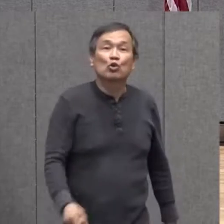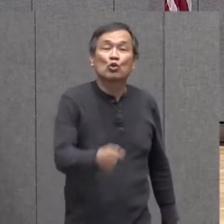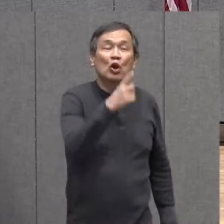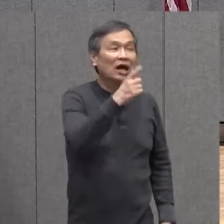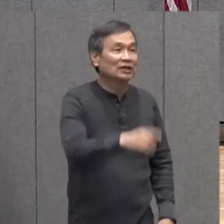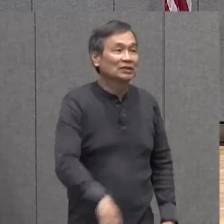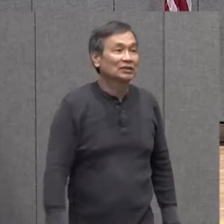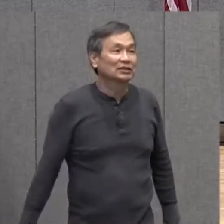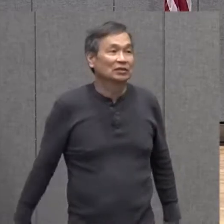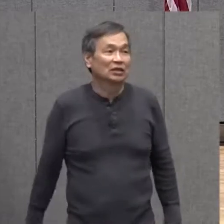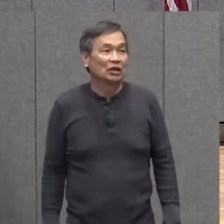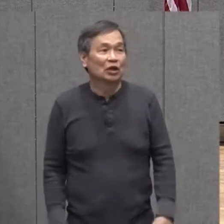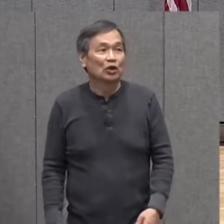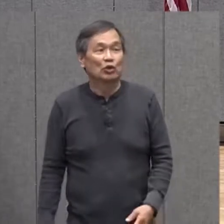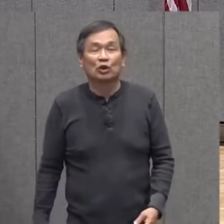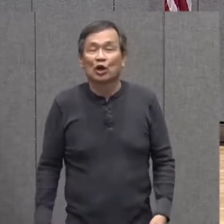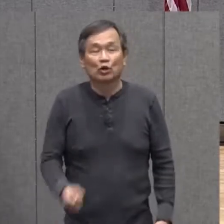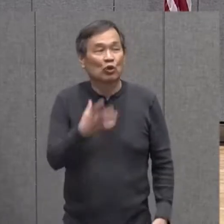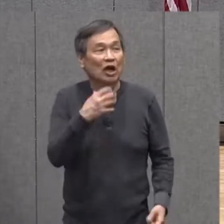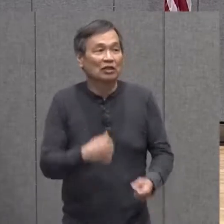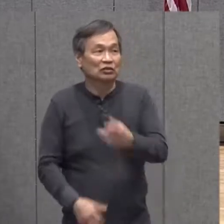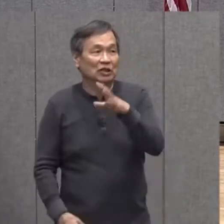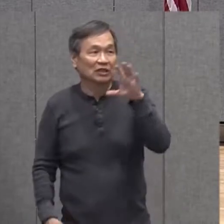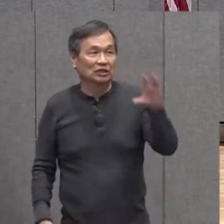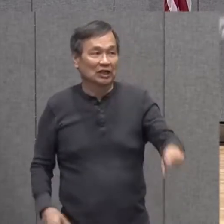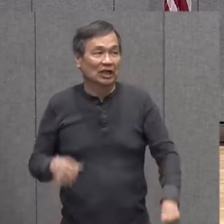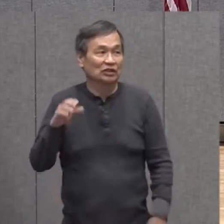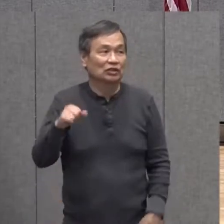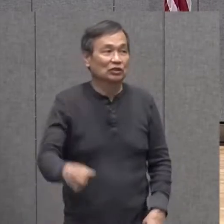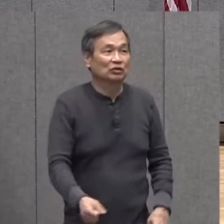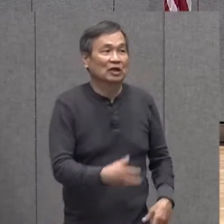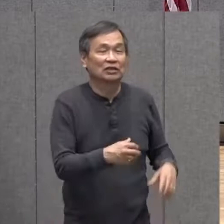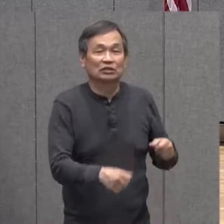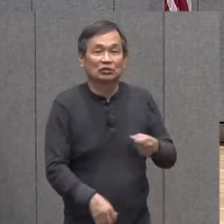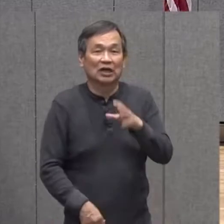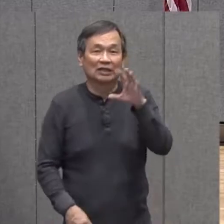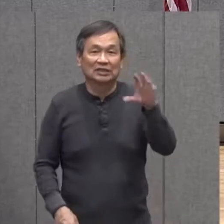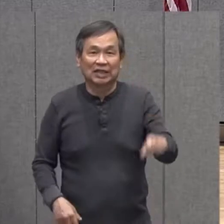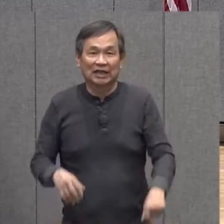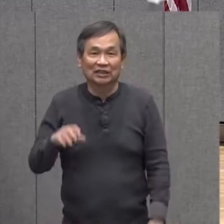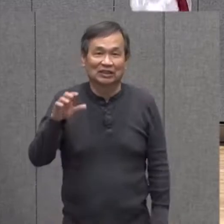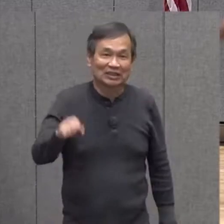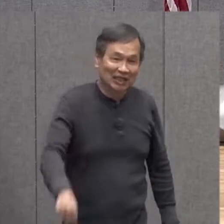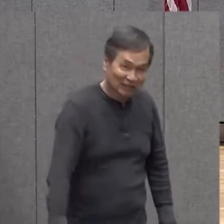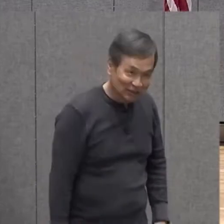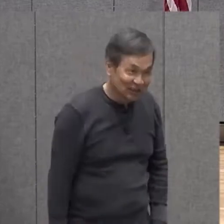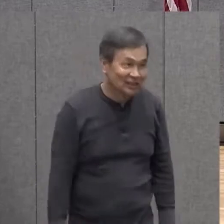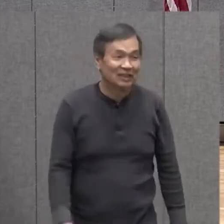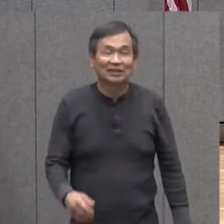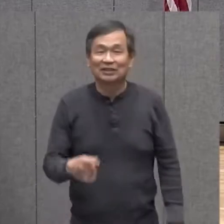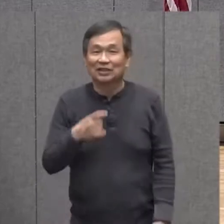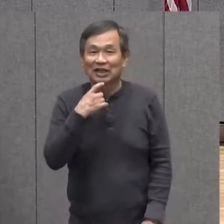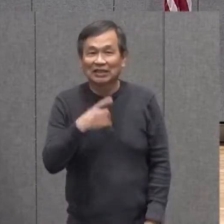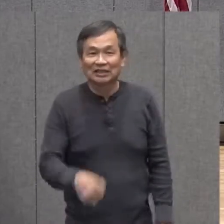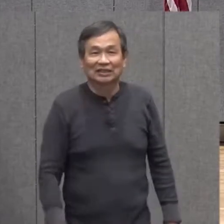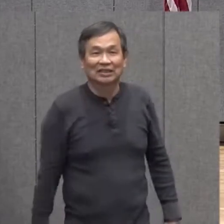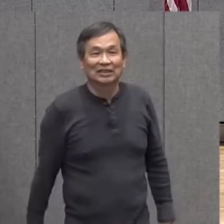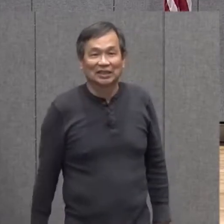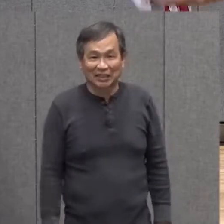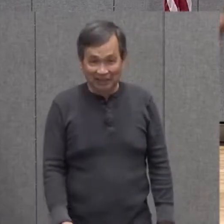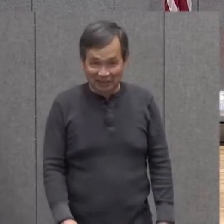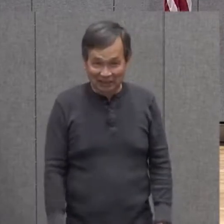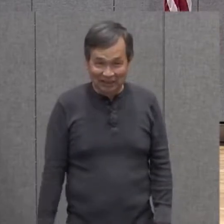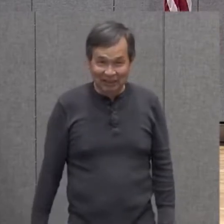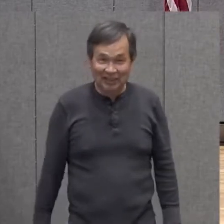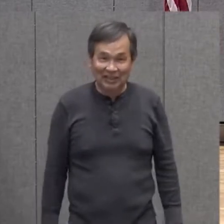doing it like this. We go cross, cross, catch, catch, cross, cross, Podemos catch, ponerle catch, musiquita. cross, cross, catch,